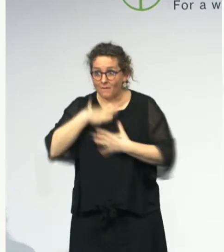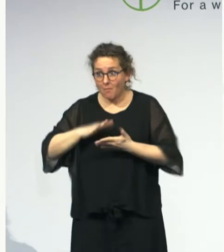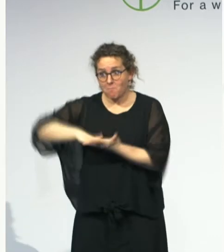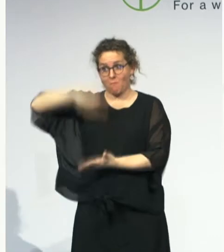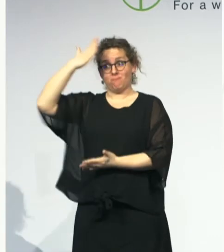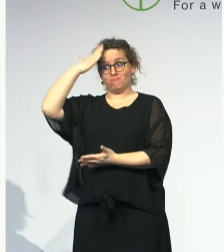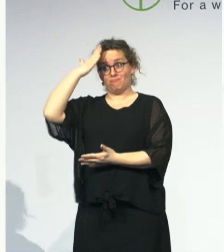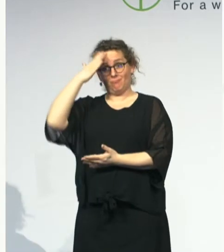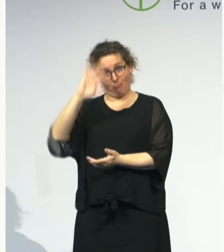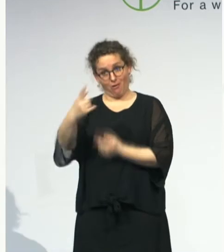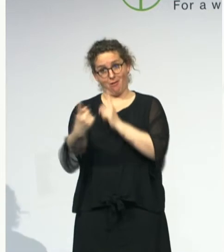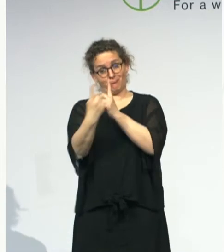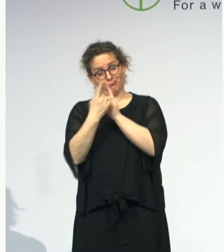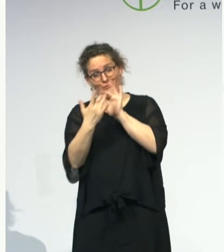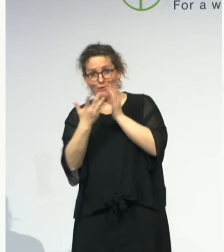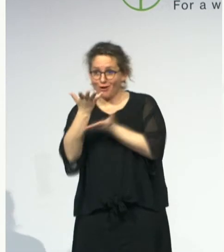you can click